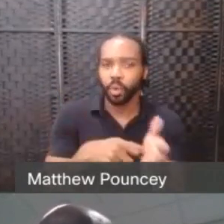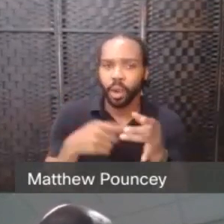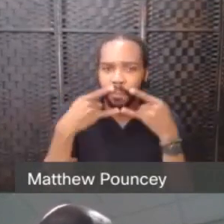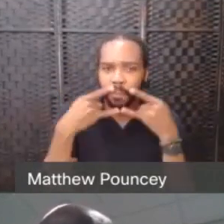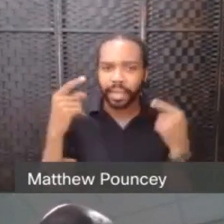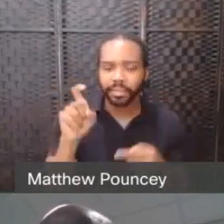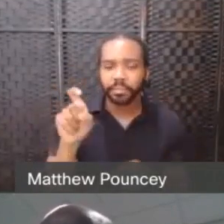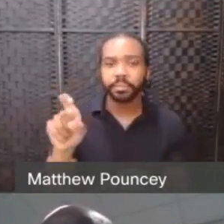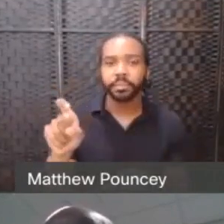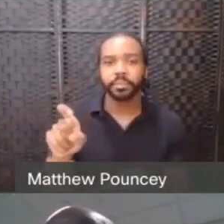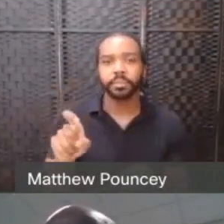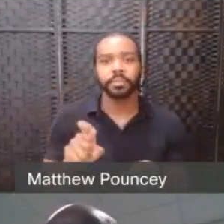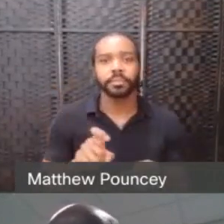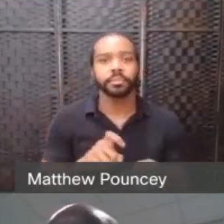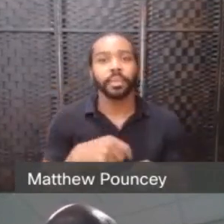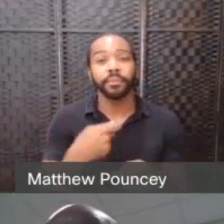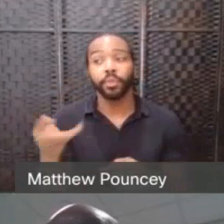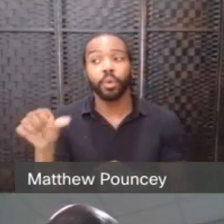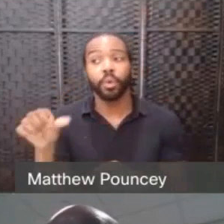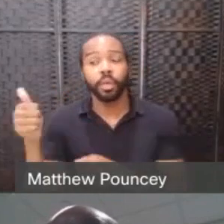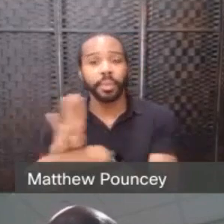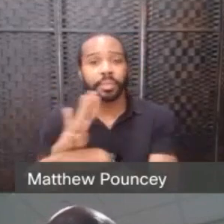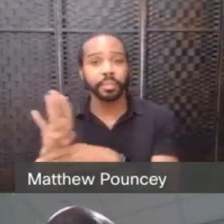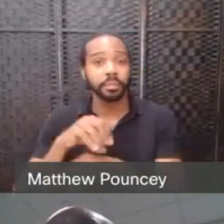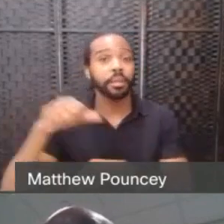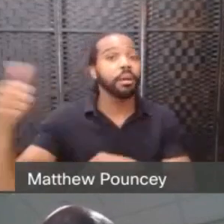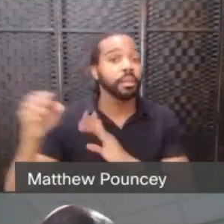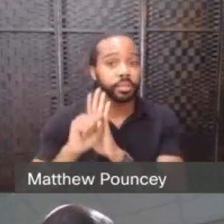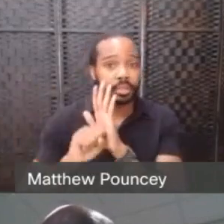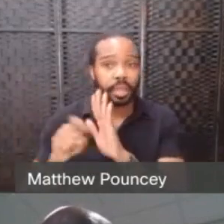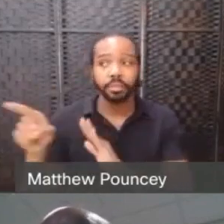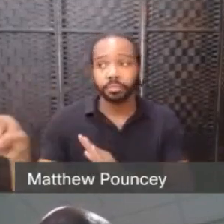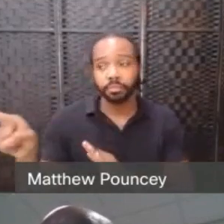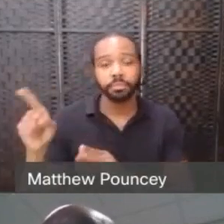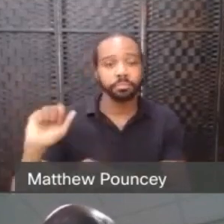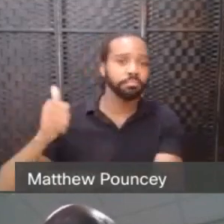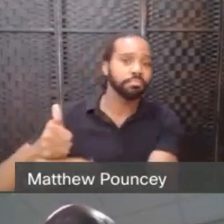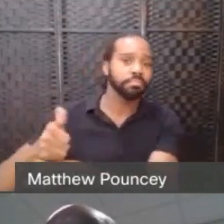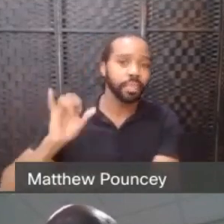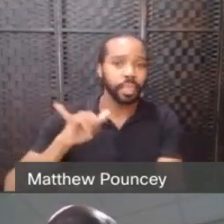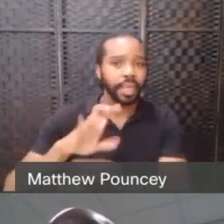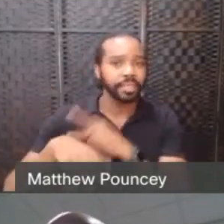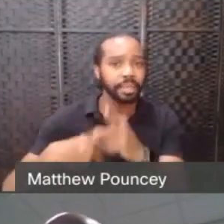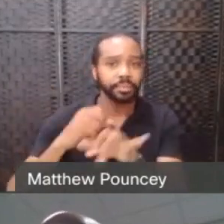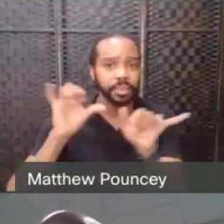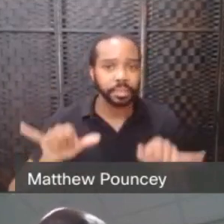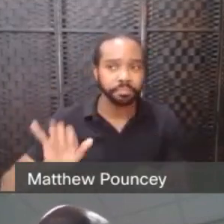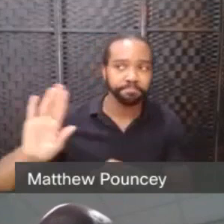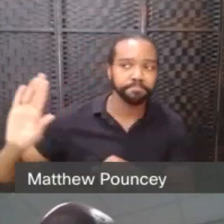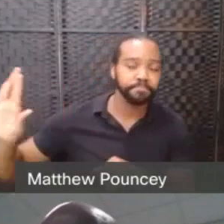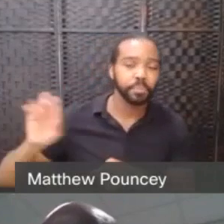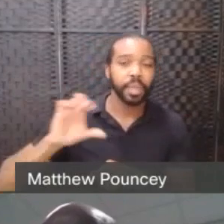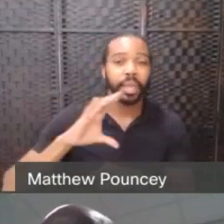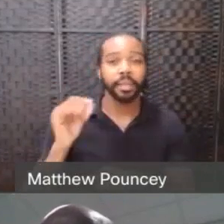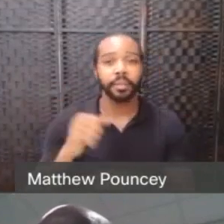A number of our sister organizations in other states have been able to implement this type of system, and a few of